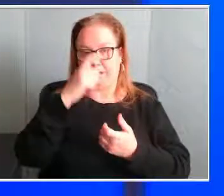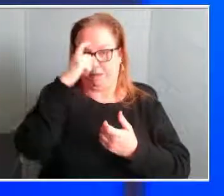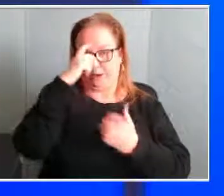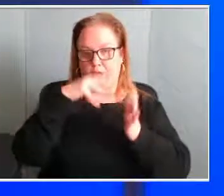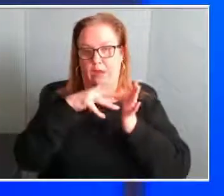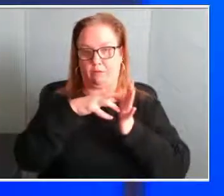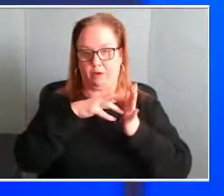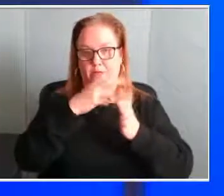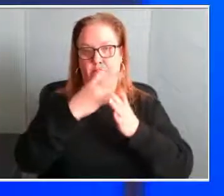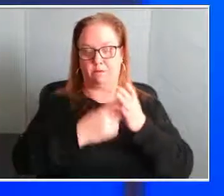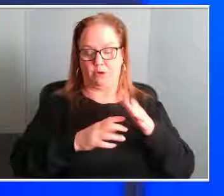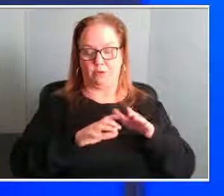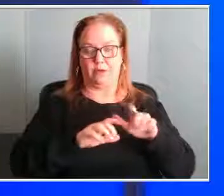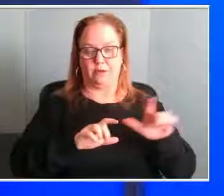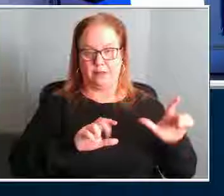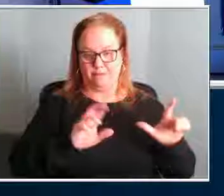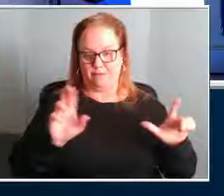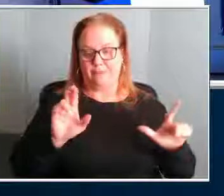sides of the body.